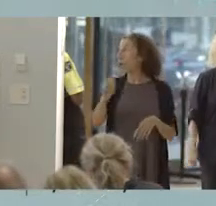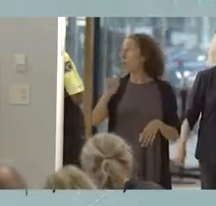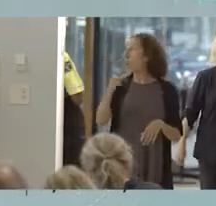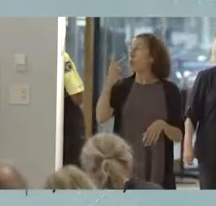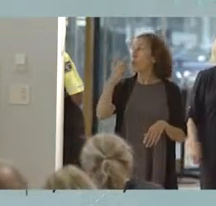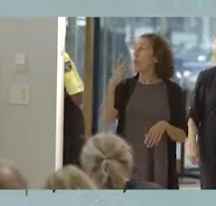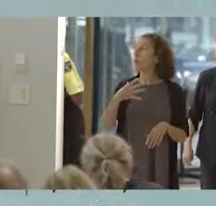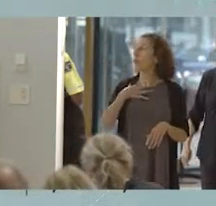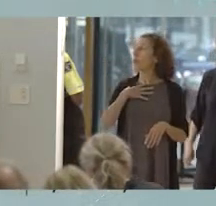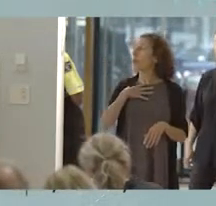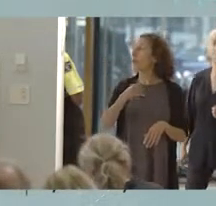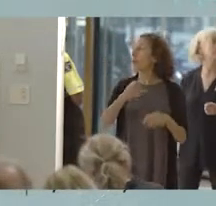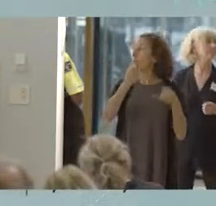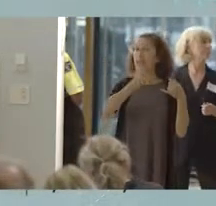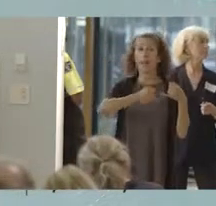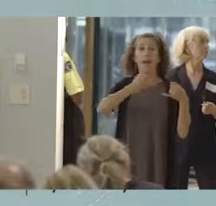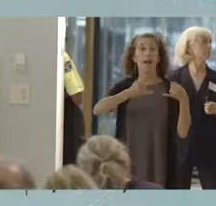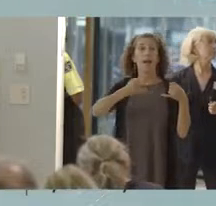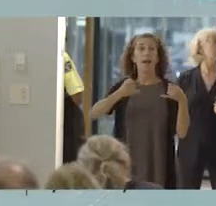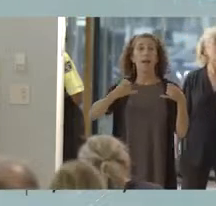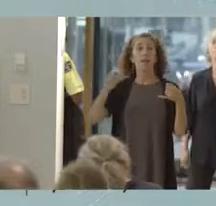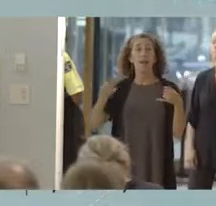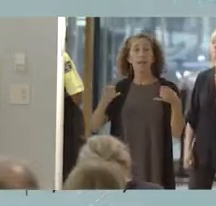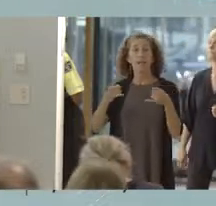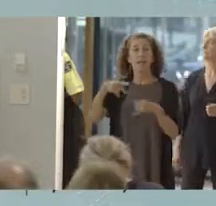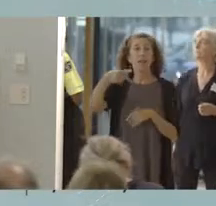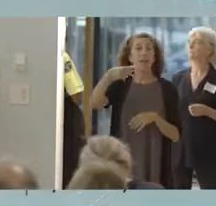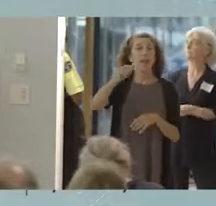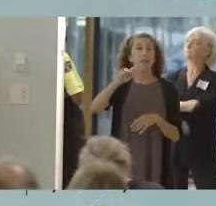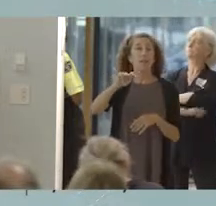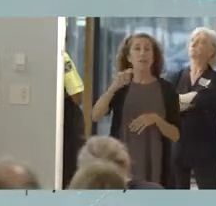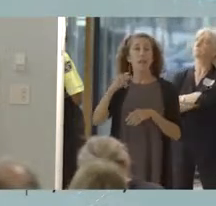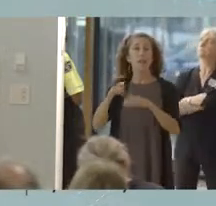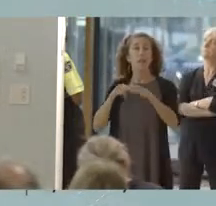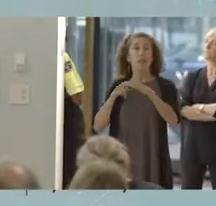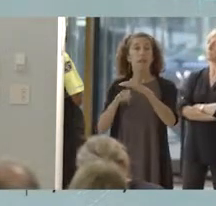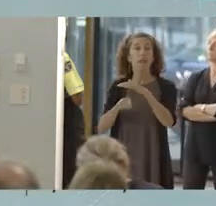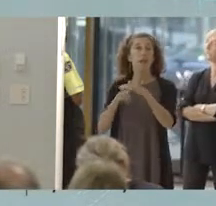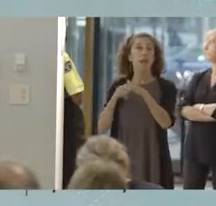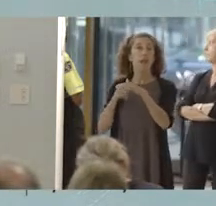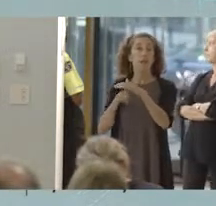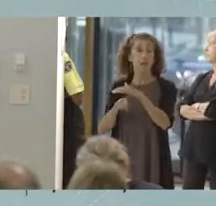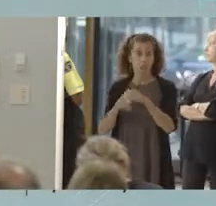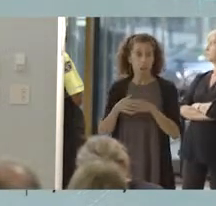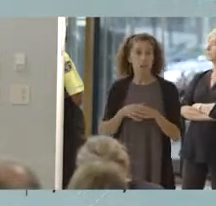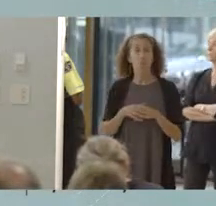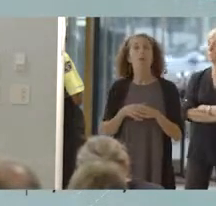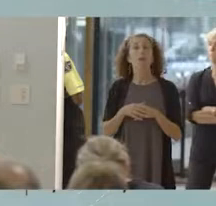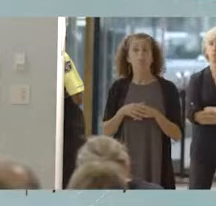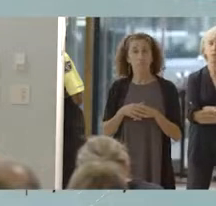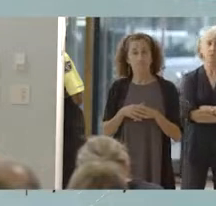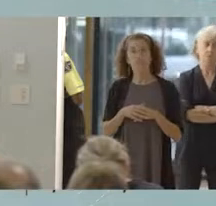dotted lines, path tunnels that are coming underneath. And so the platform underneath the plaza further